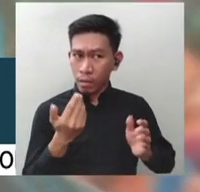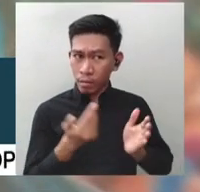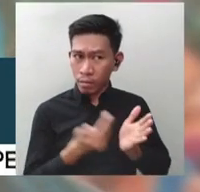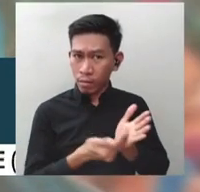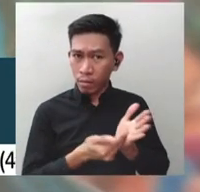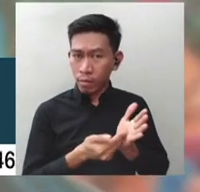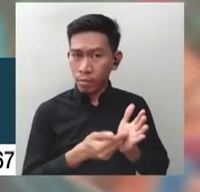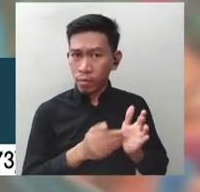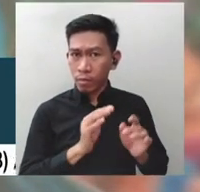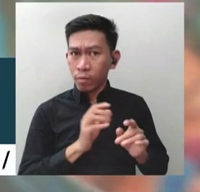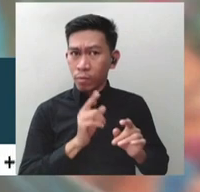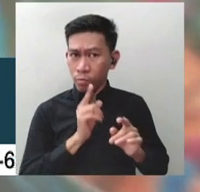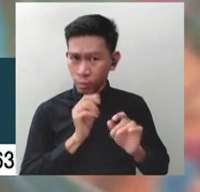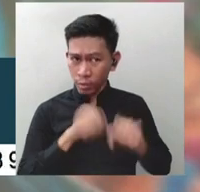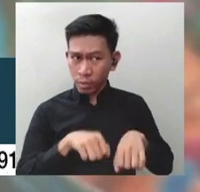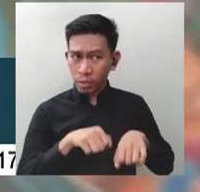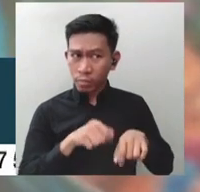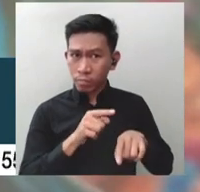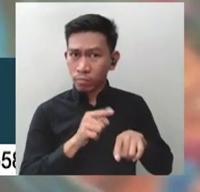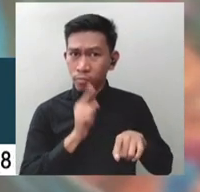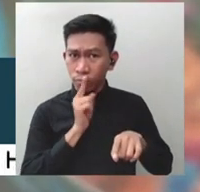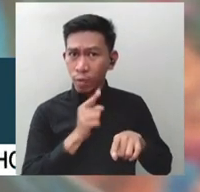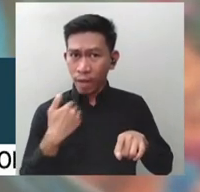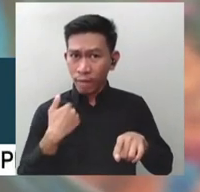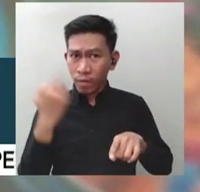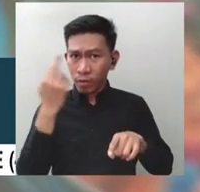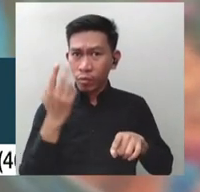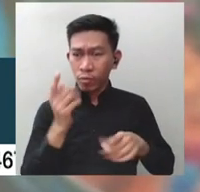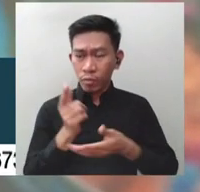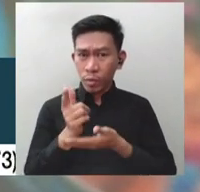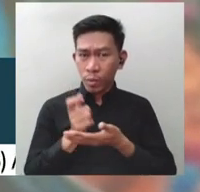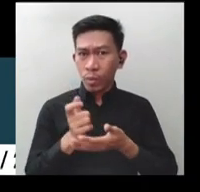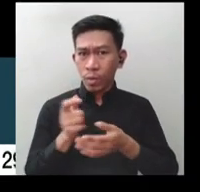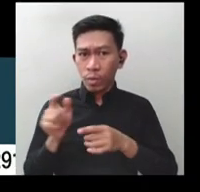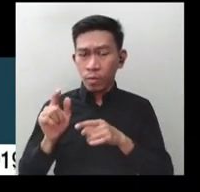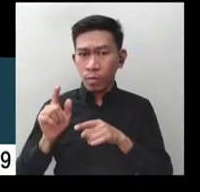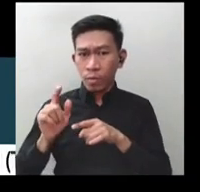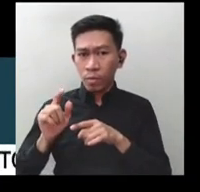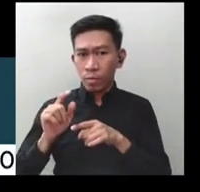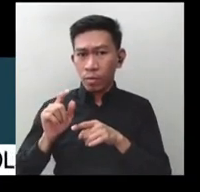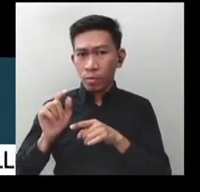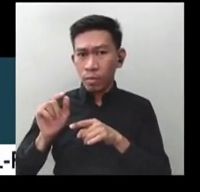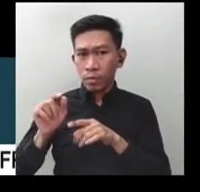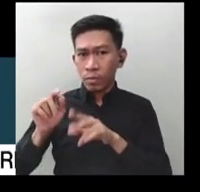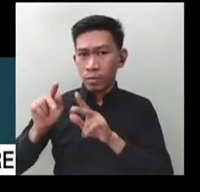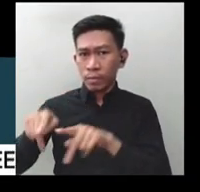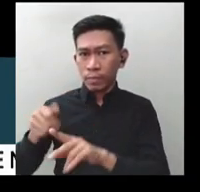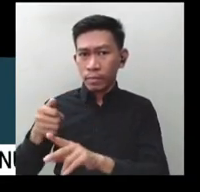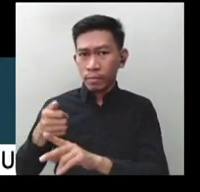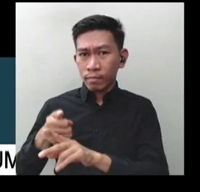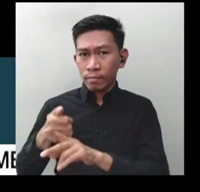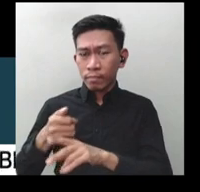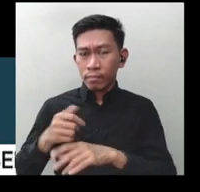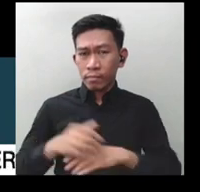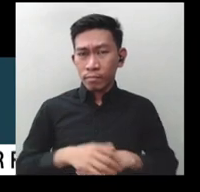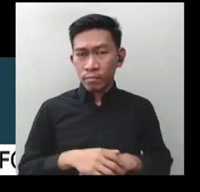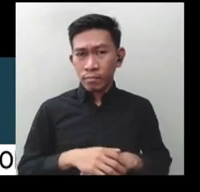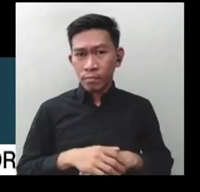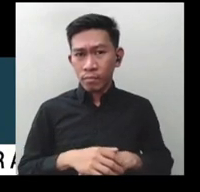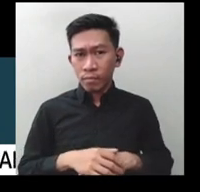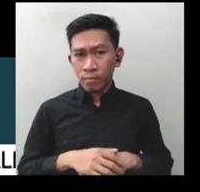on their part to really fire their firearms to think that the victim is not it's not armed in this case, and very clear there